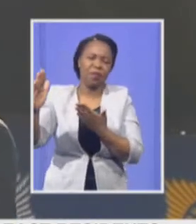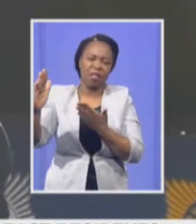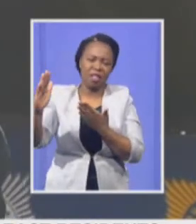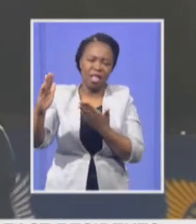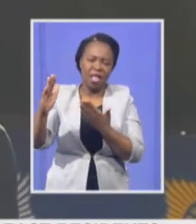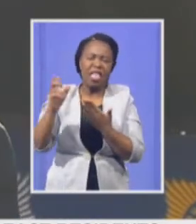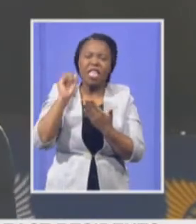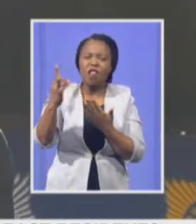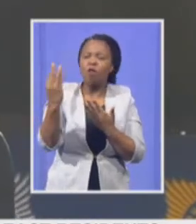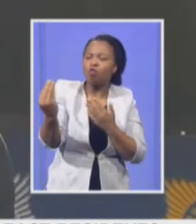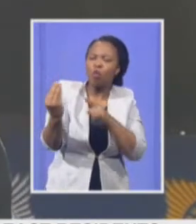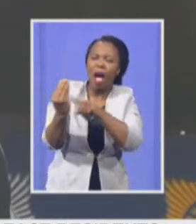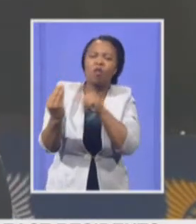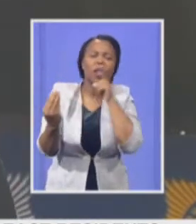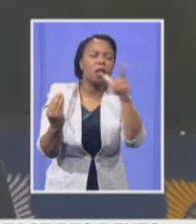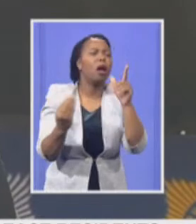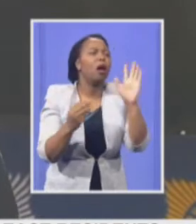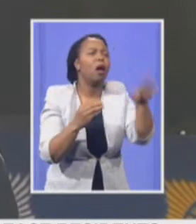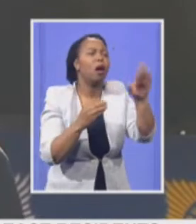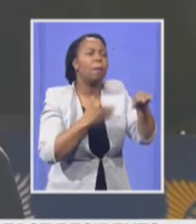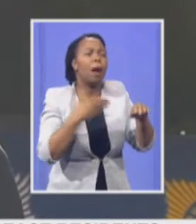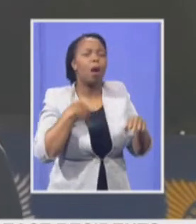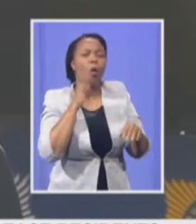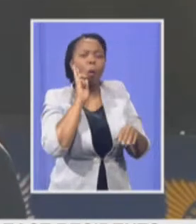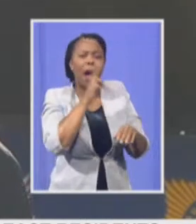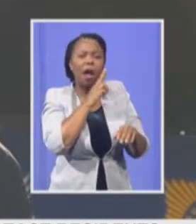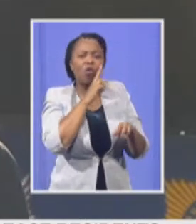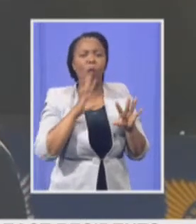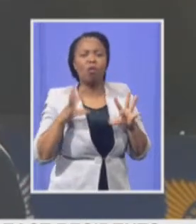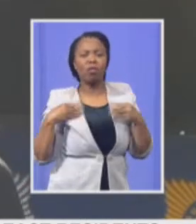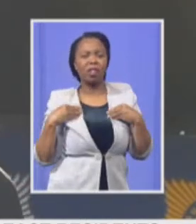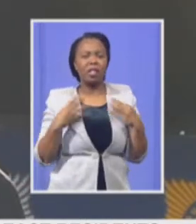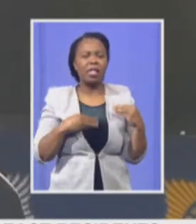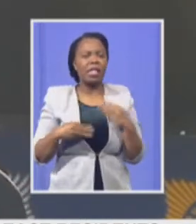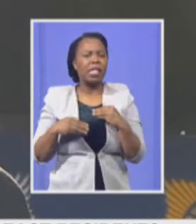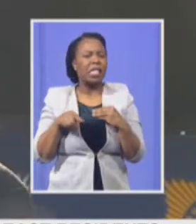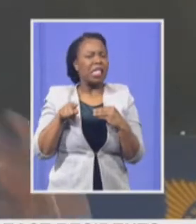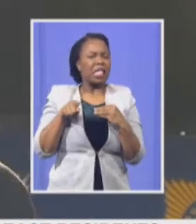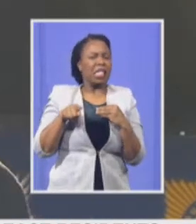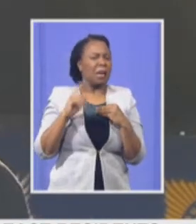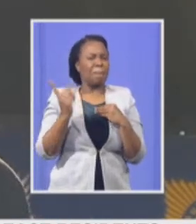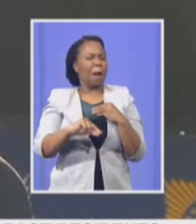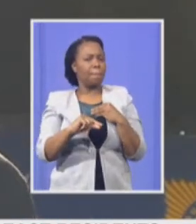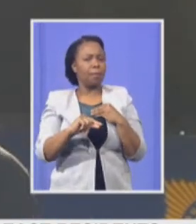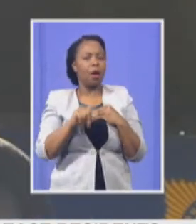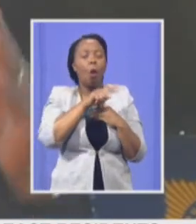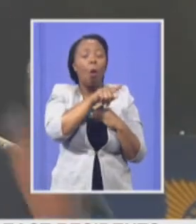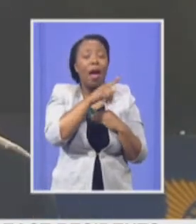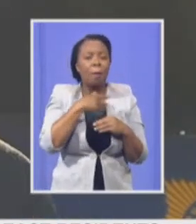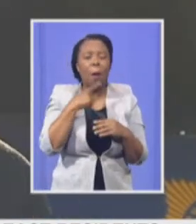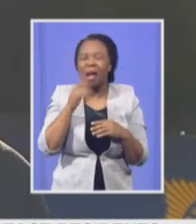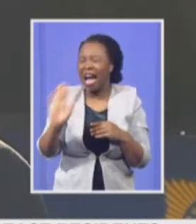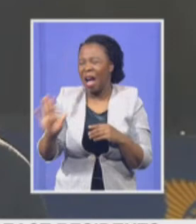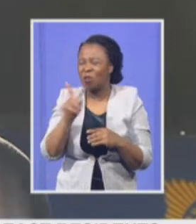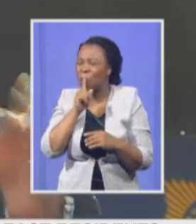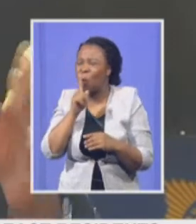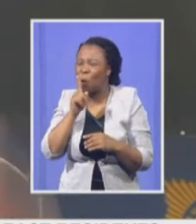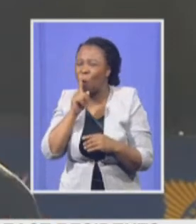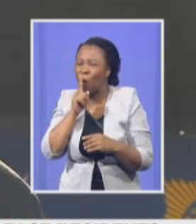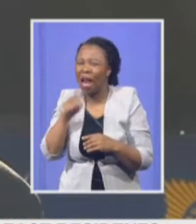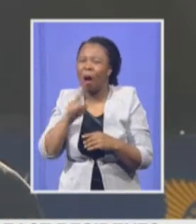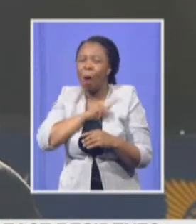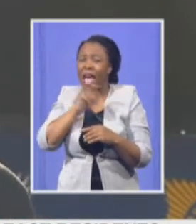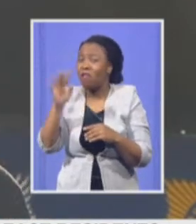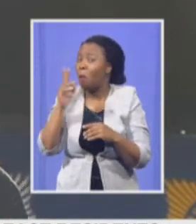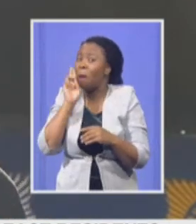ingane mayikutshela ukuthi umalume ungithinta ngendlela engayiboni bese uthi wena thula ngoba sizolamba la ekhaya makubosha